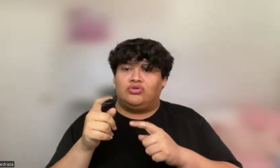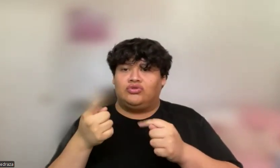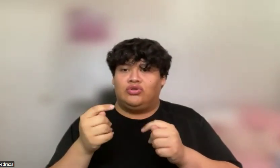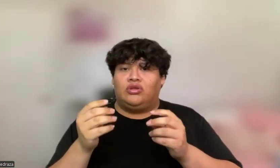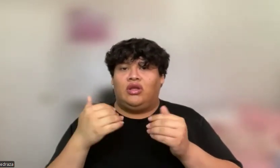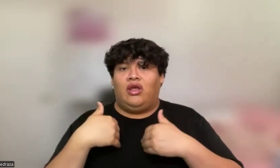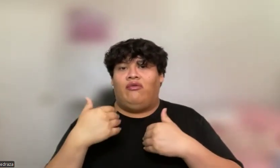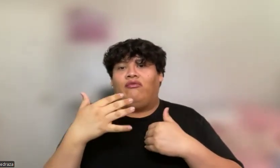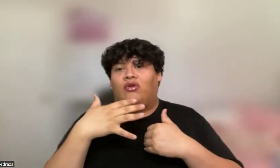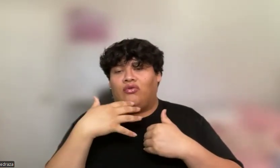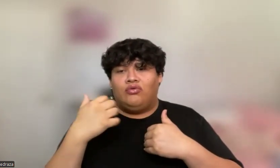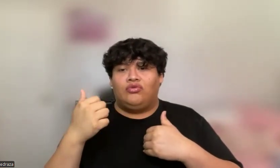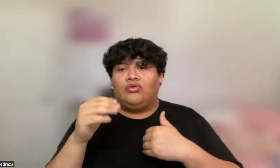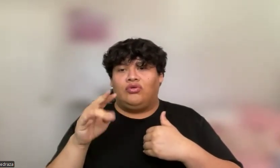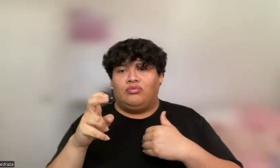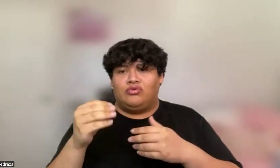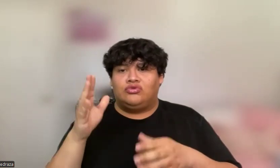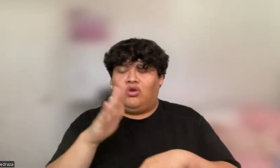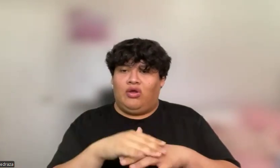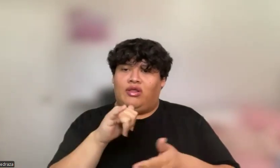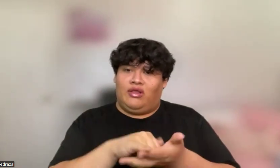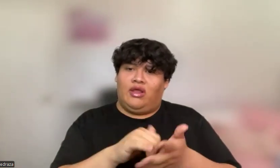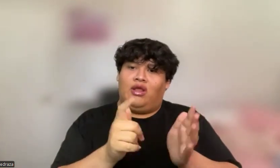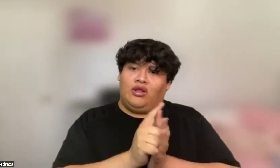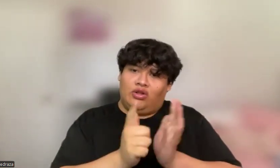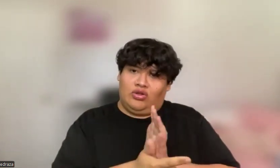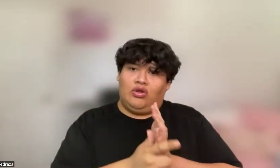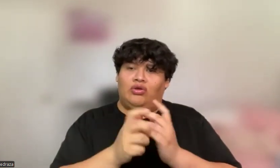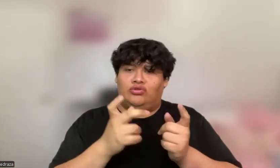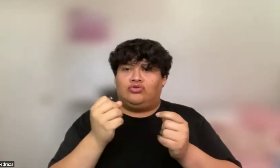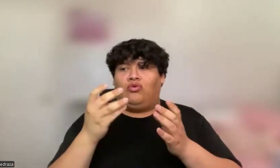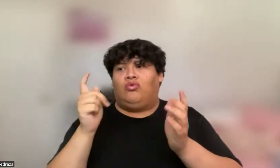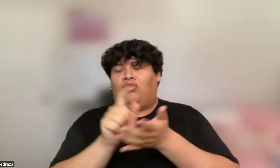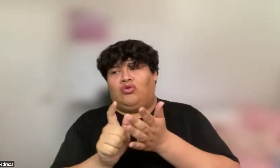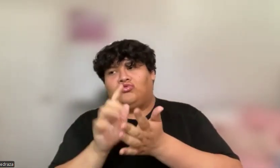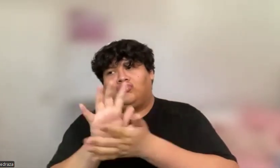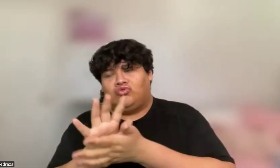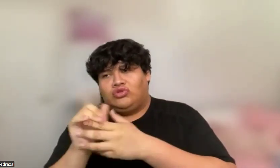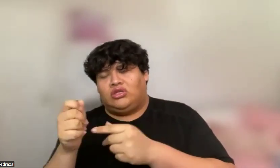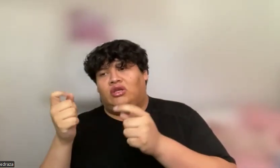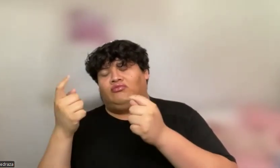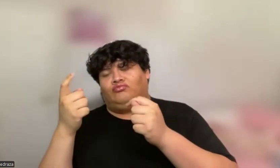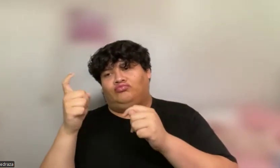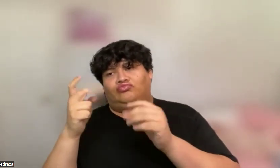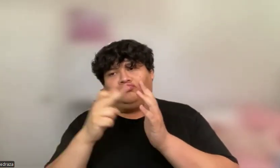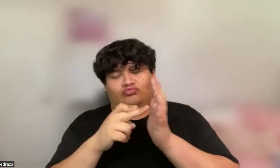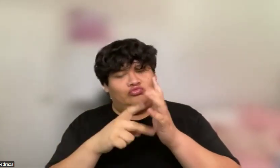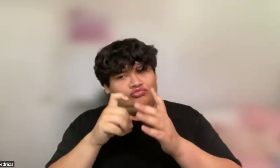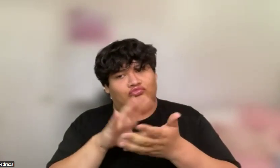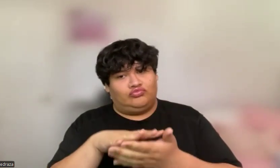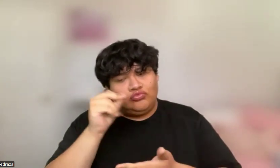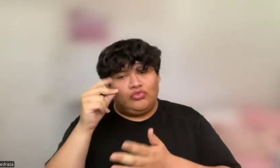elder abuse and elder law stuff on the California Bar. And then law schools will start to teach it. And also for